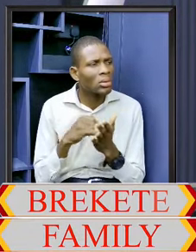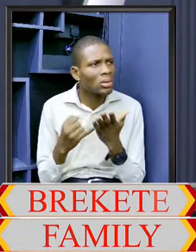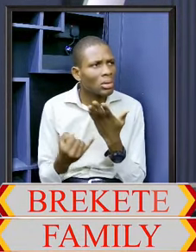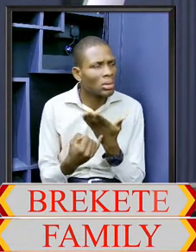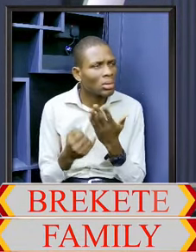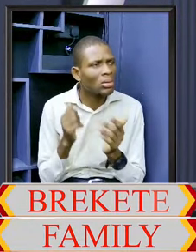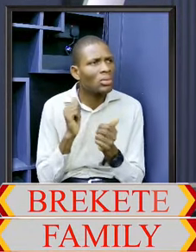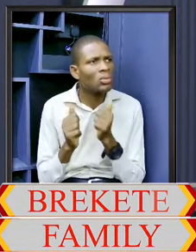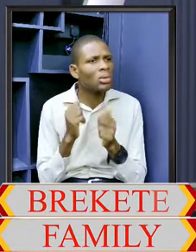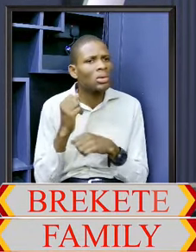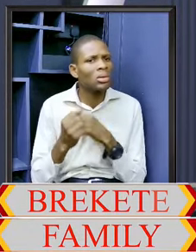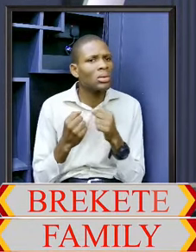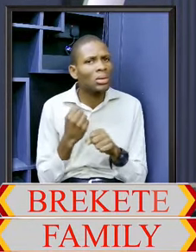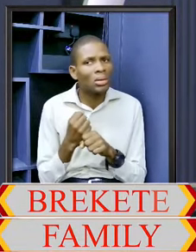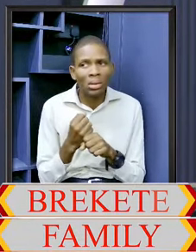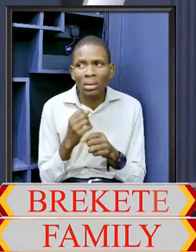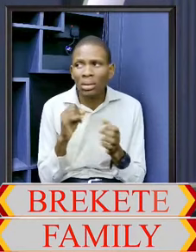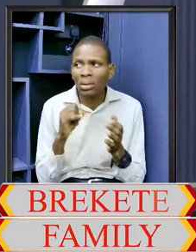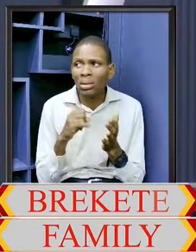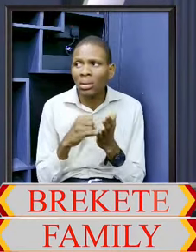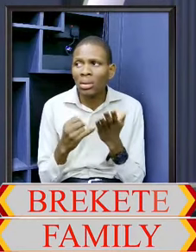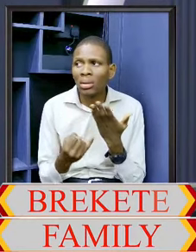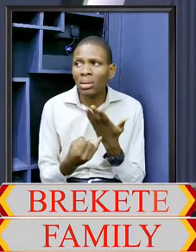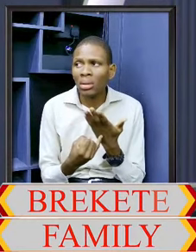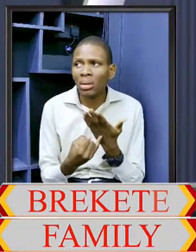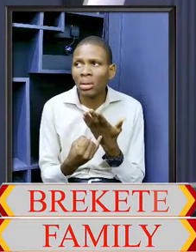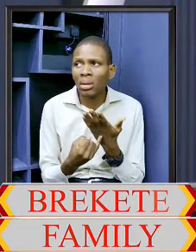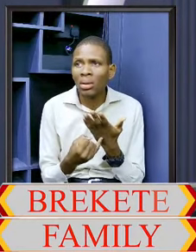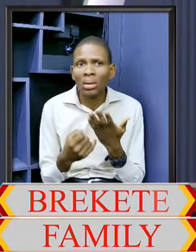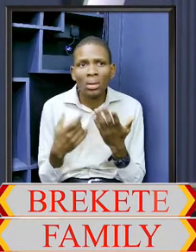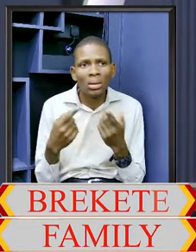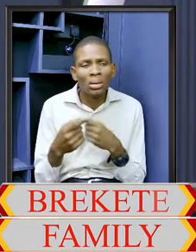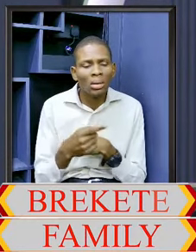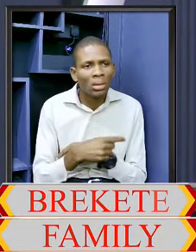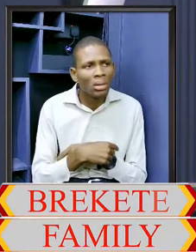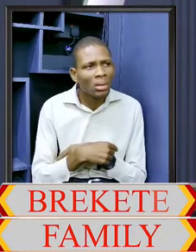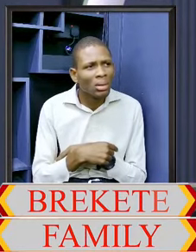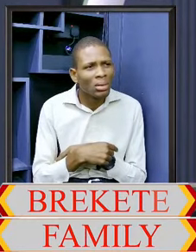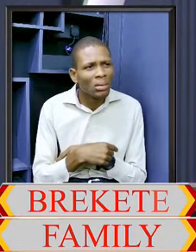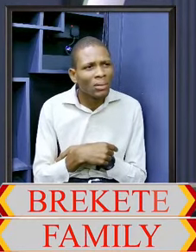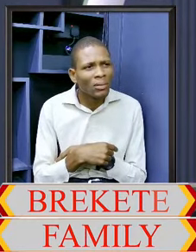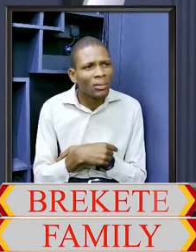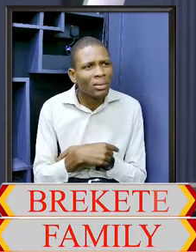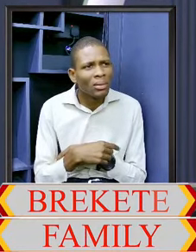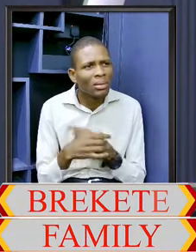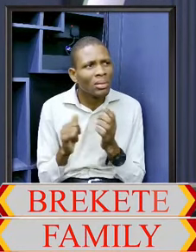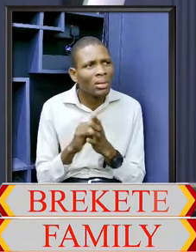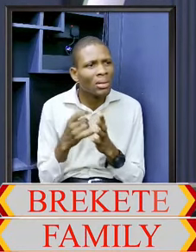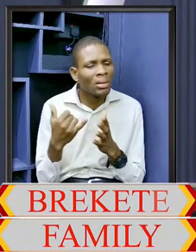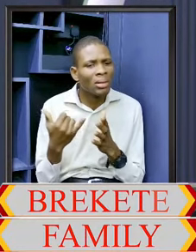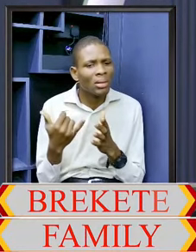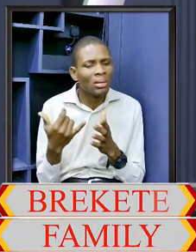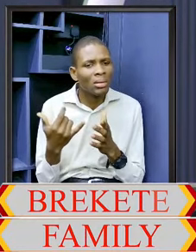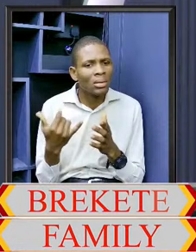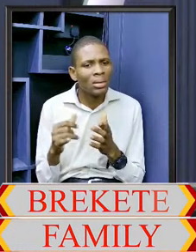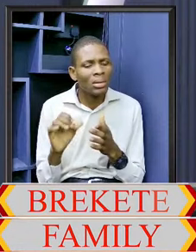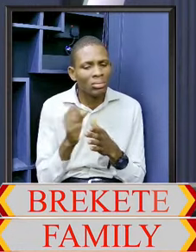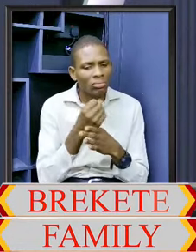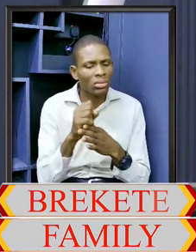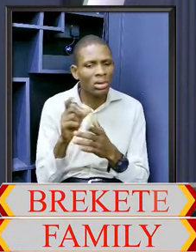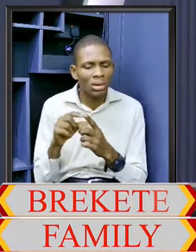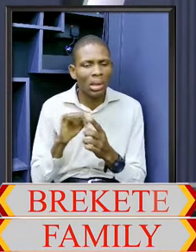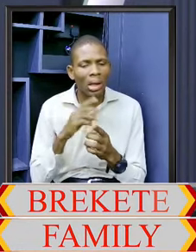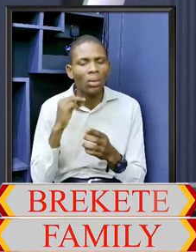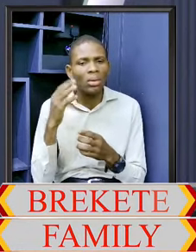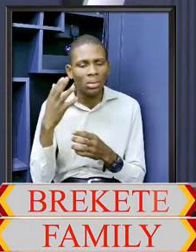year? That January, the day, I forgot the date. That day the share rise, I was there. I saw you one-on-one. You gave